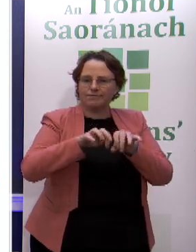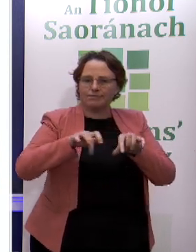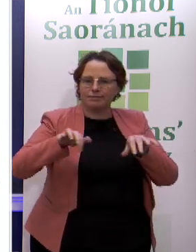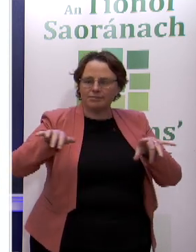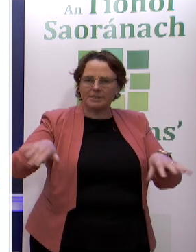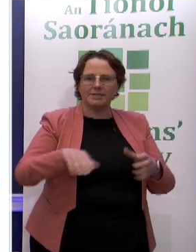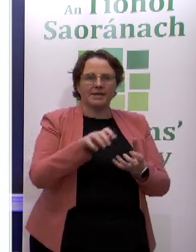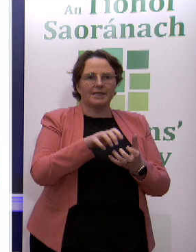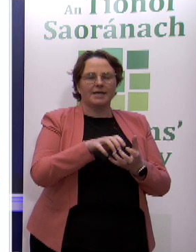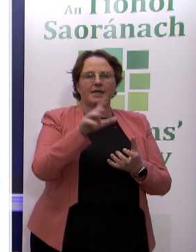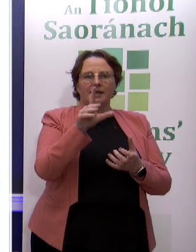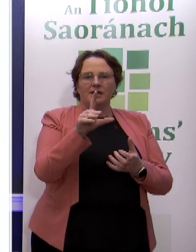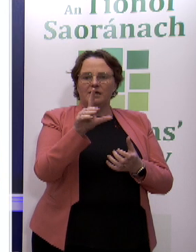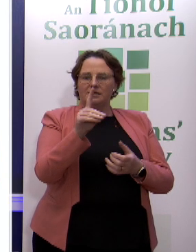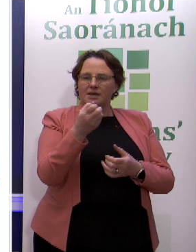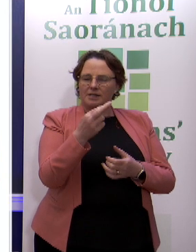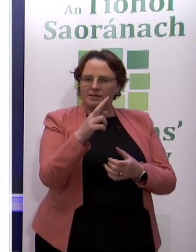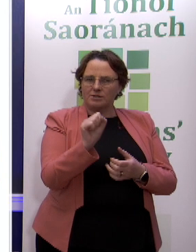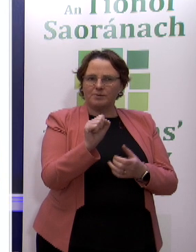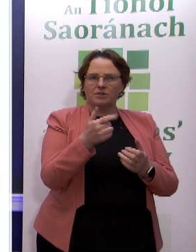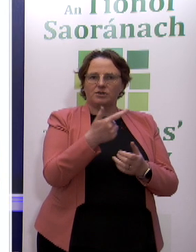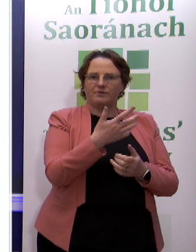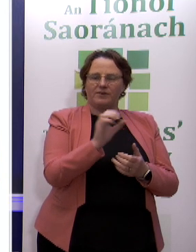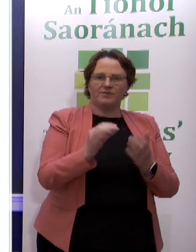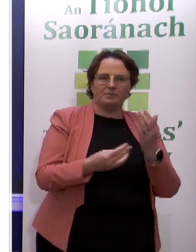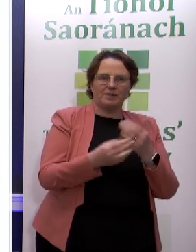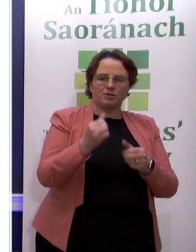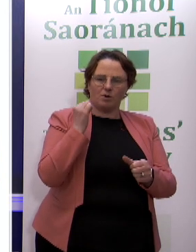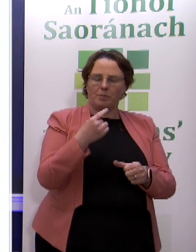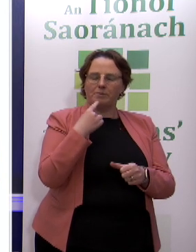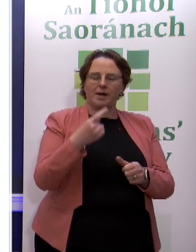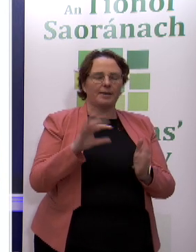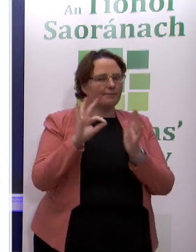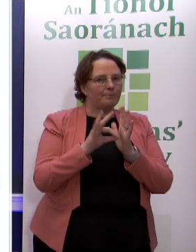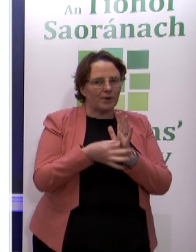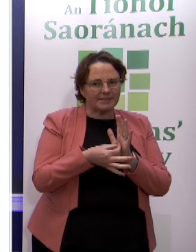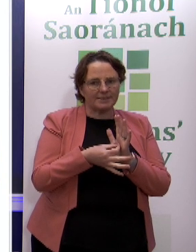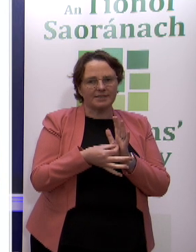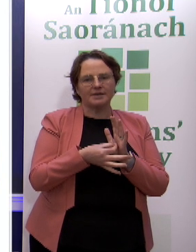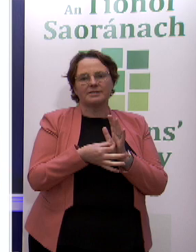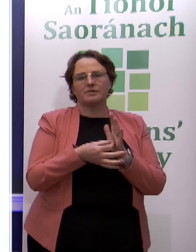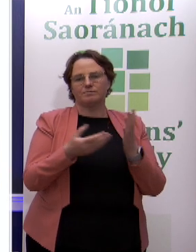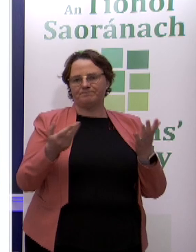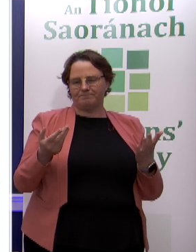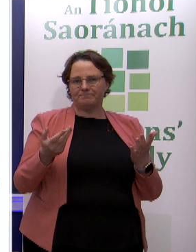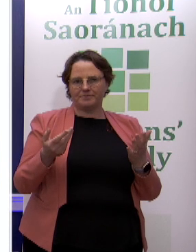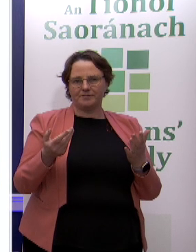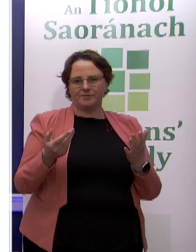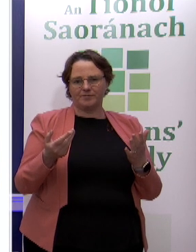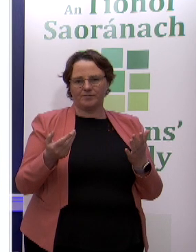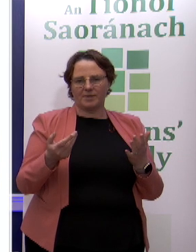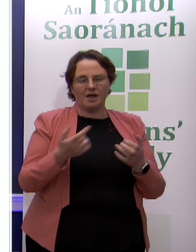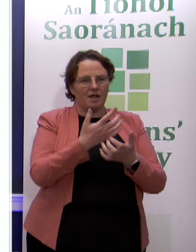about 250 million years ago. But I think the point that I'm trying to make with this is that a lot